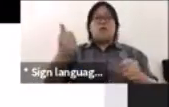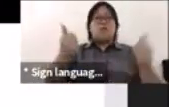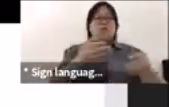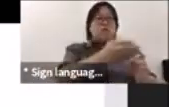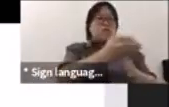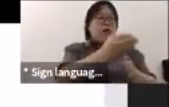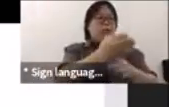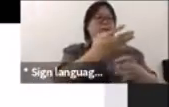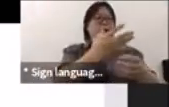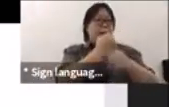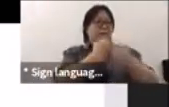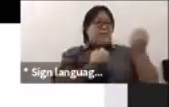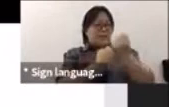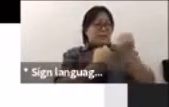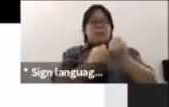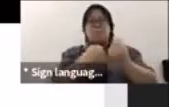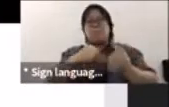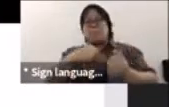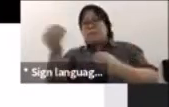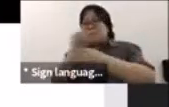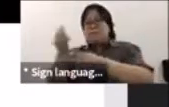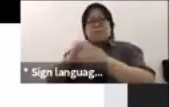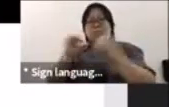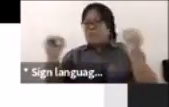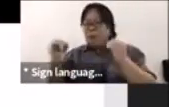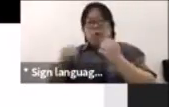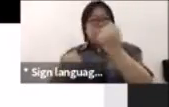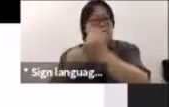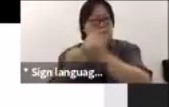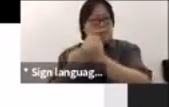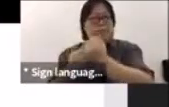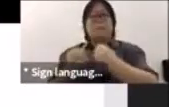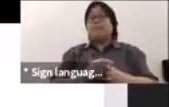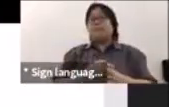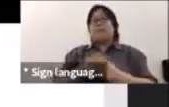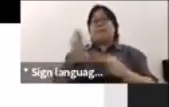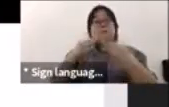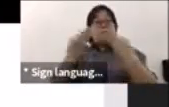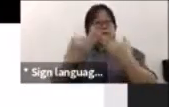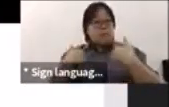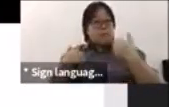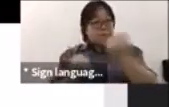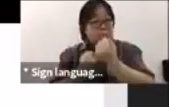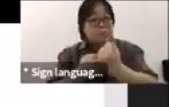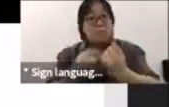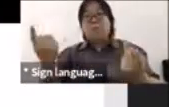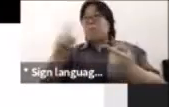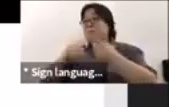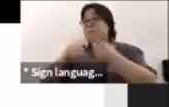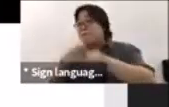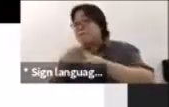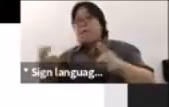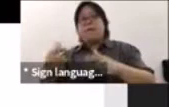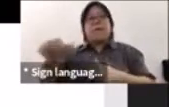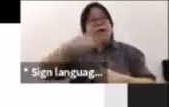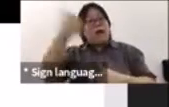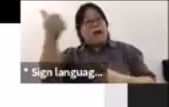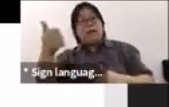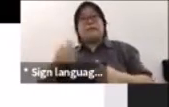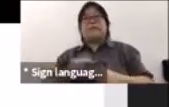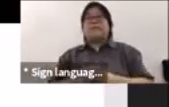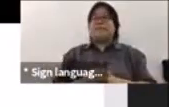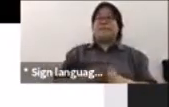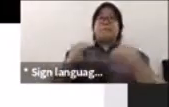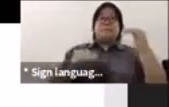support. And the main questions are divided into from family they are getting support, from friends, from significant others. So higher the score,